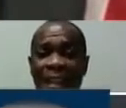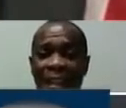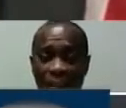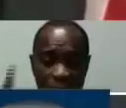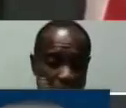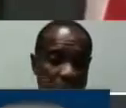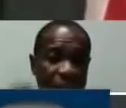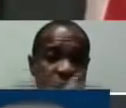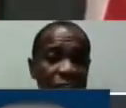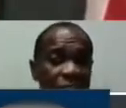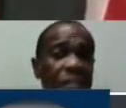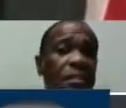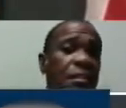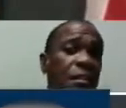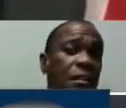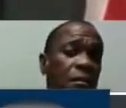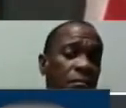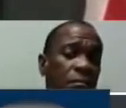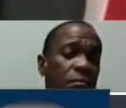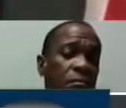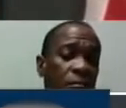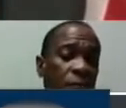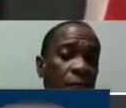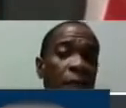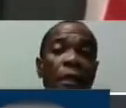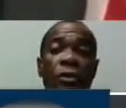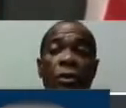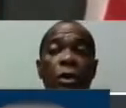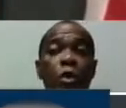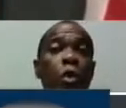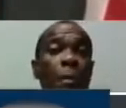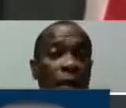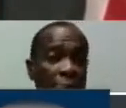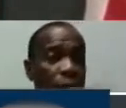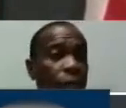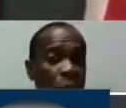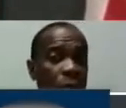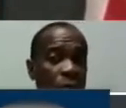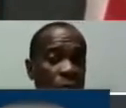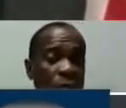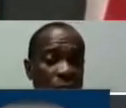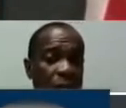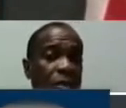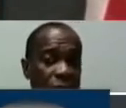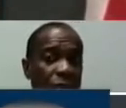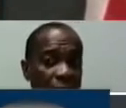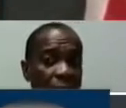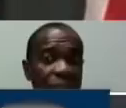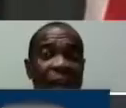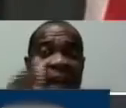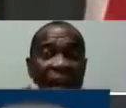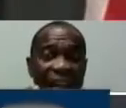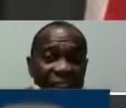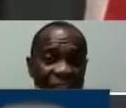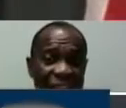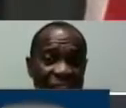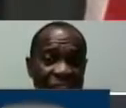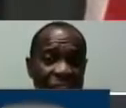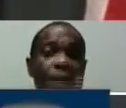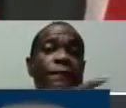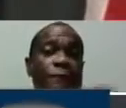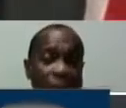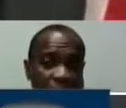the vaccination programs in those countries are accelerated simply because there is